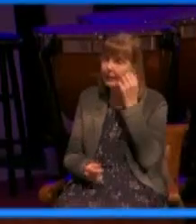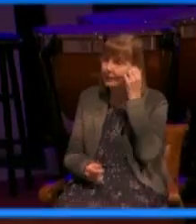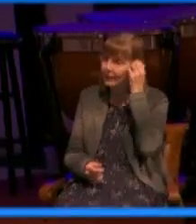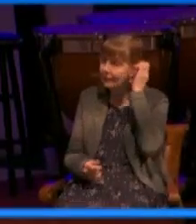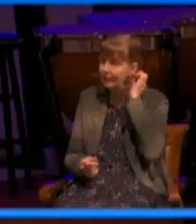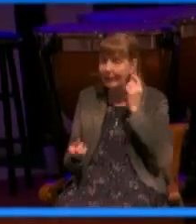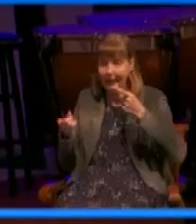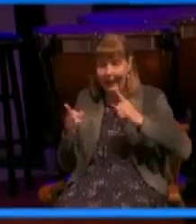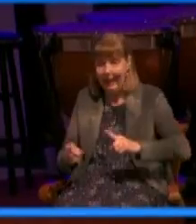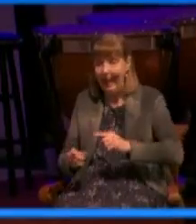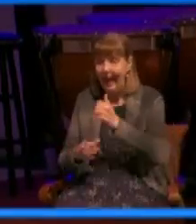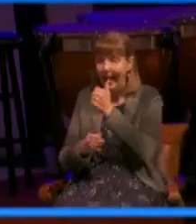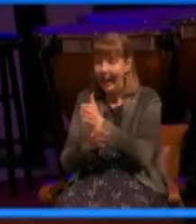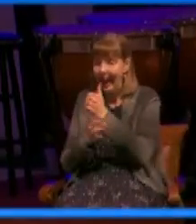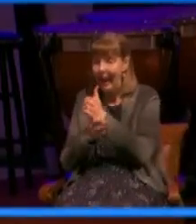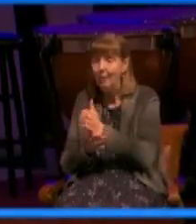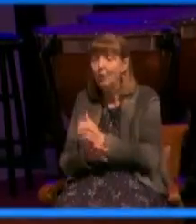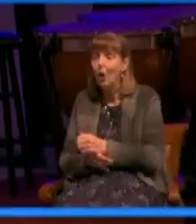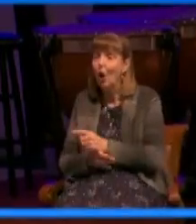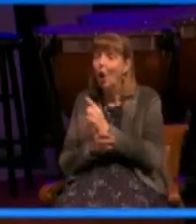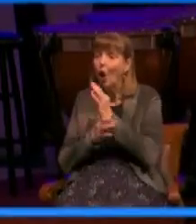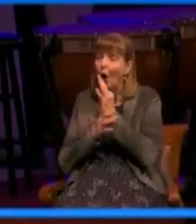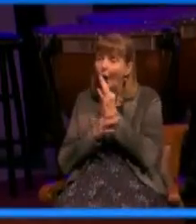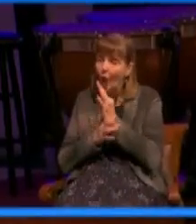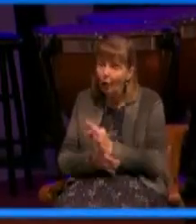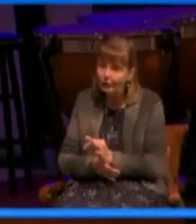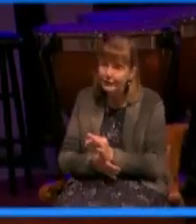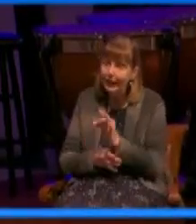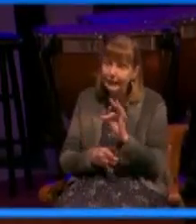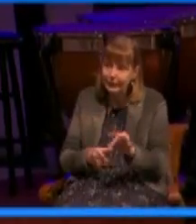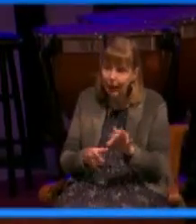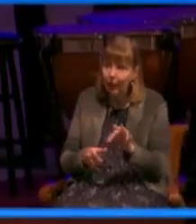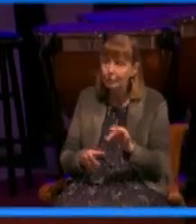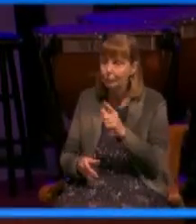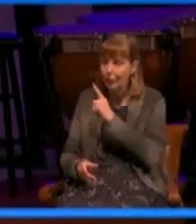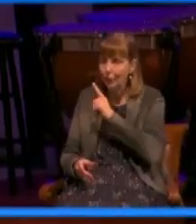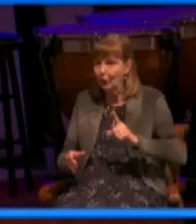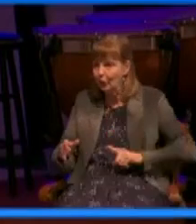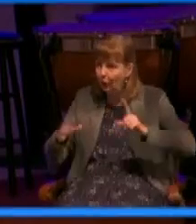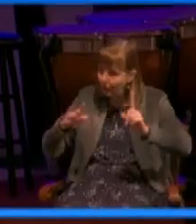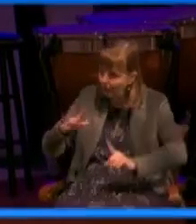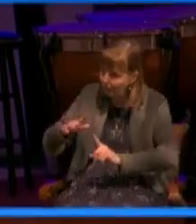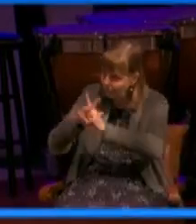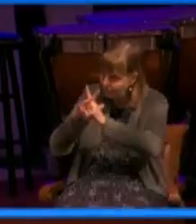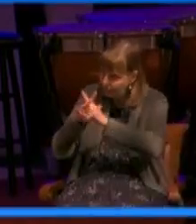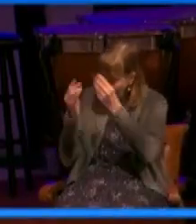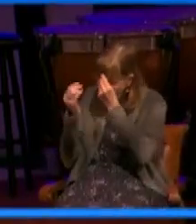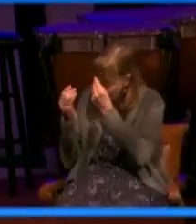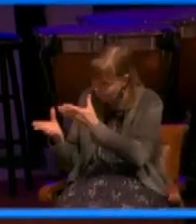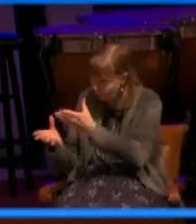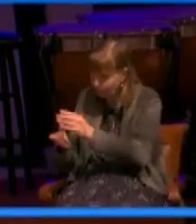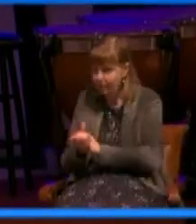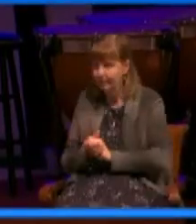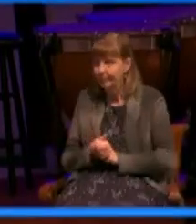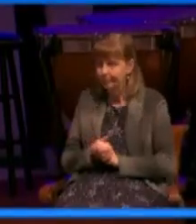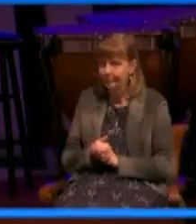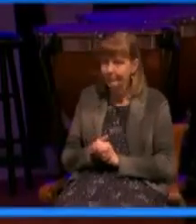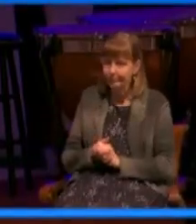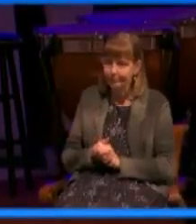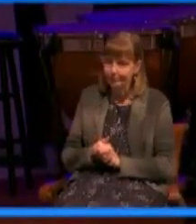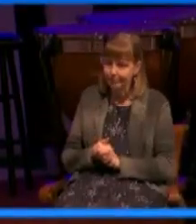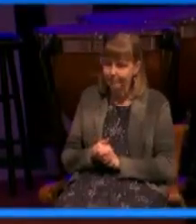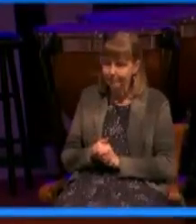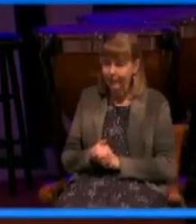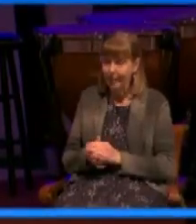was 99 years old, the Lord appeared to Abram and said to him, now notice this phrase, I want you to get your pen ready. You need to underline this one.